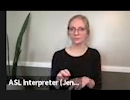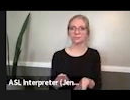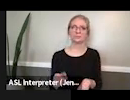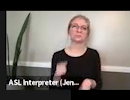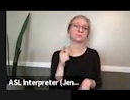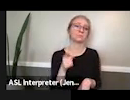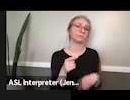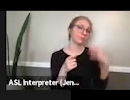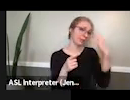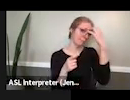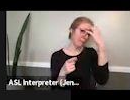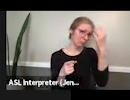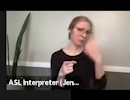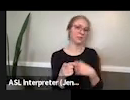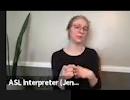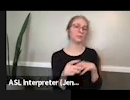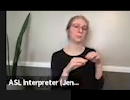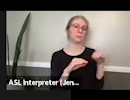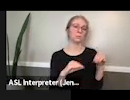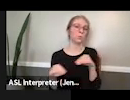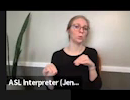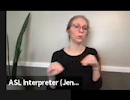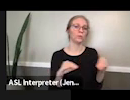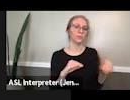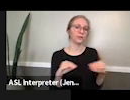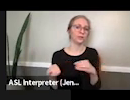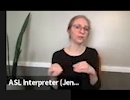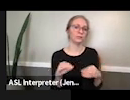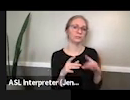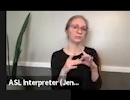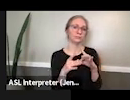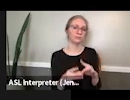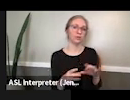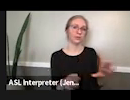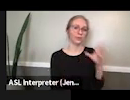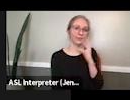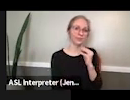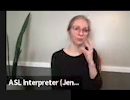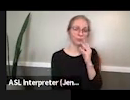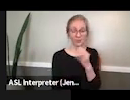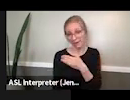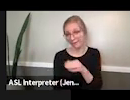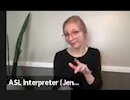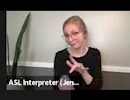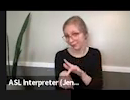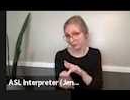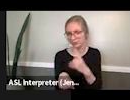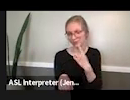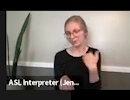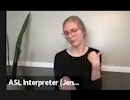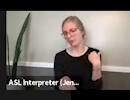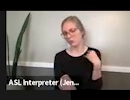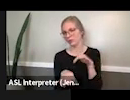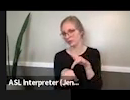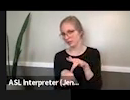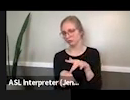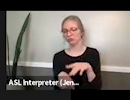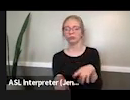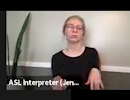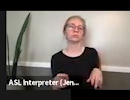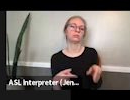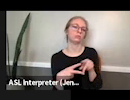movement aspects of a child's experience, as well as touch, we said it previously with touch, has a